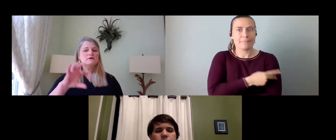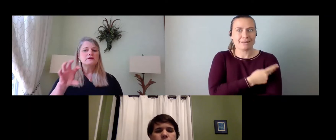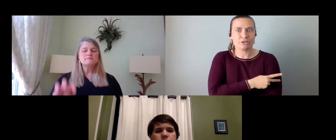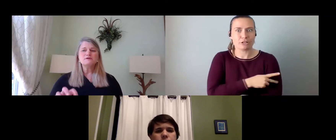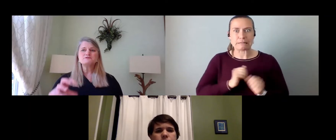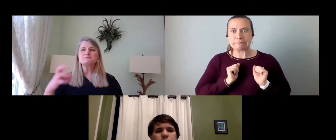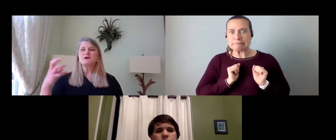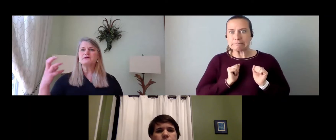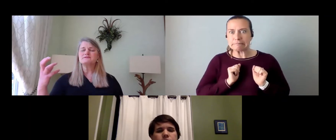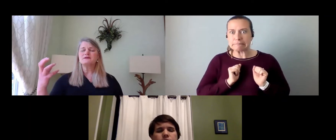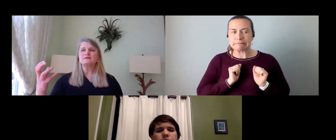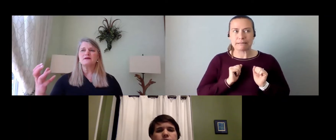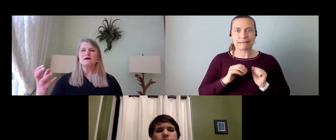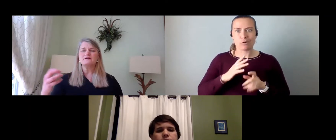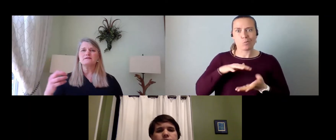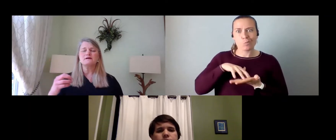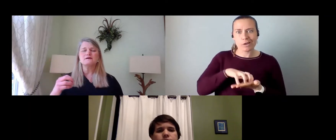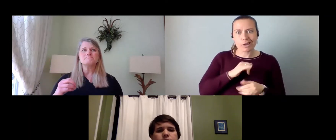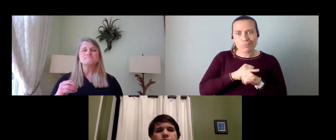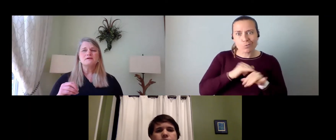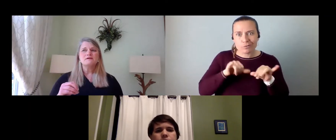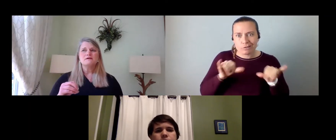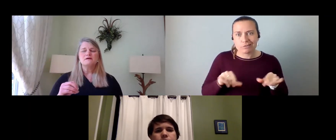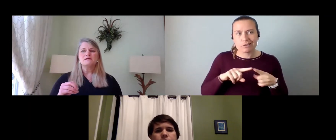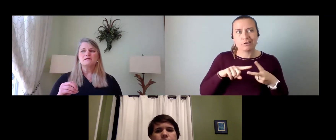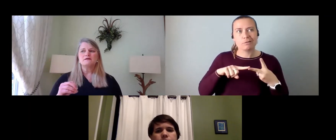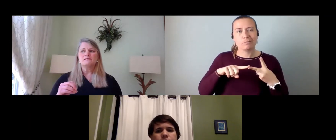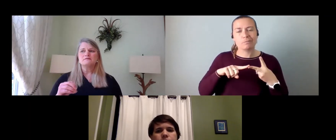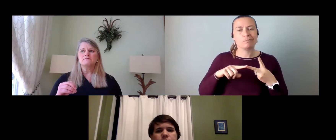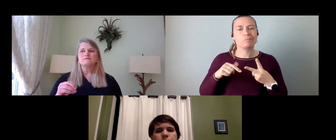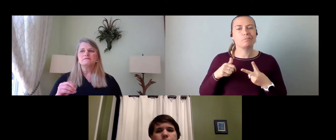were immunosuppressed and not,